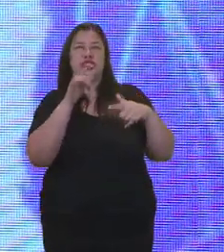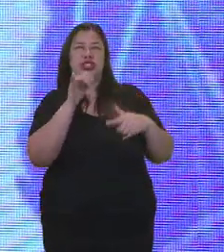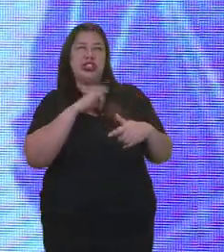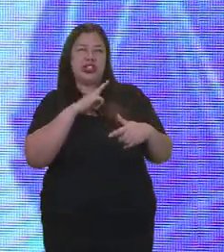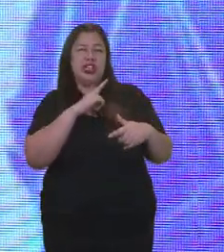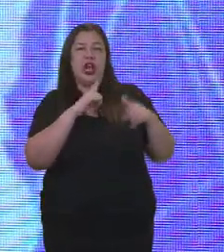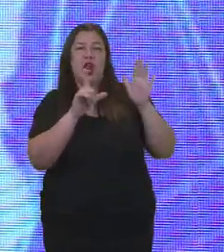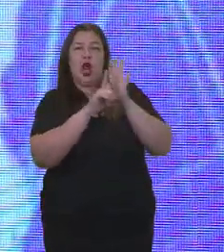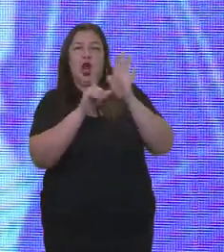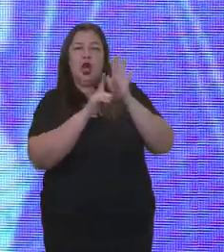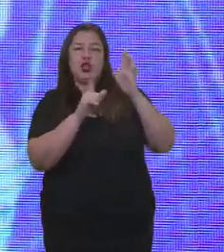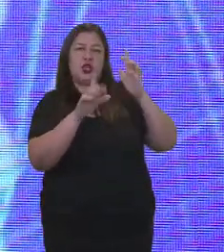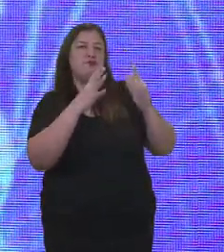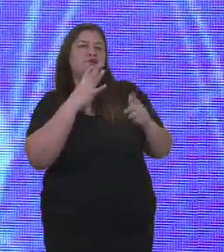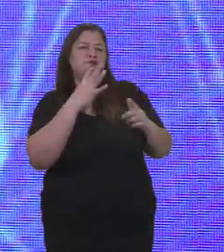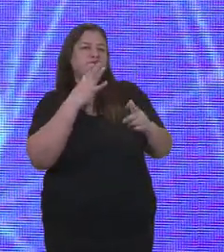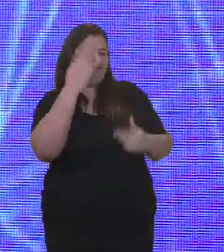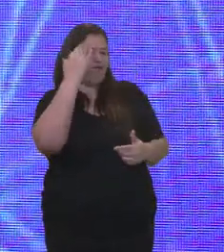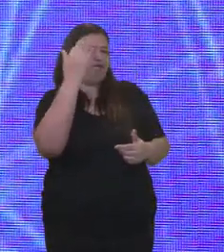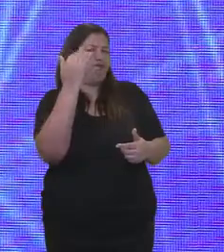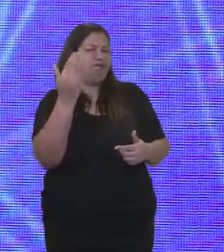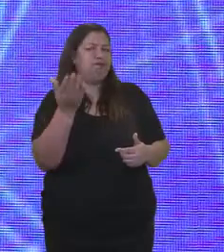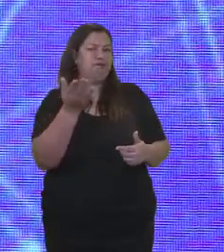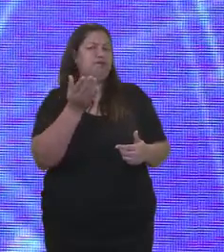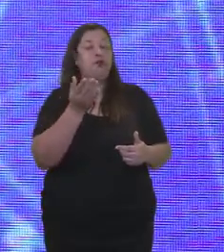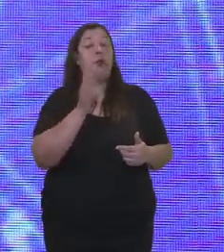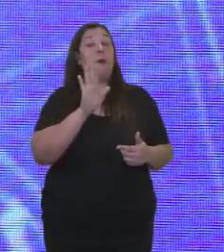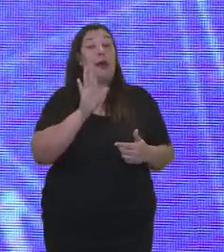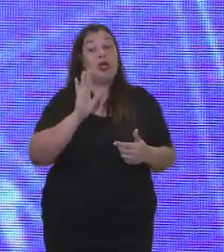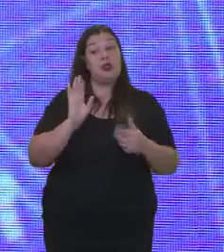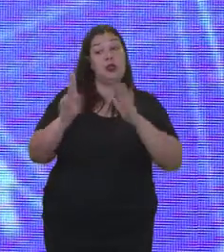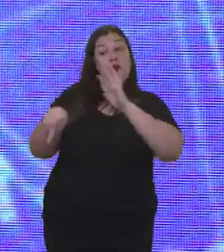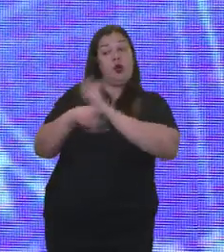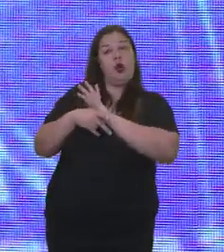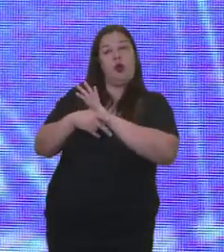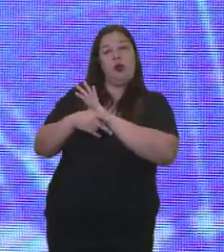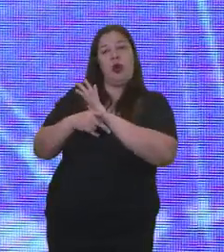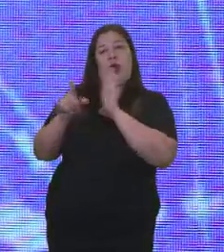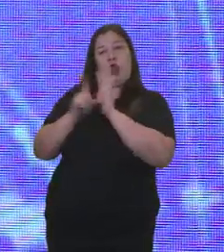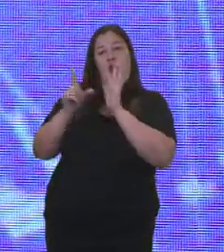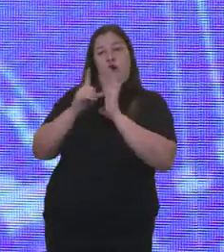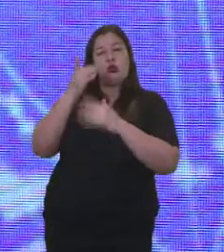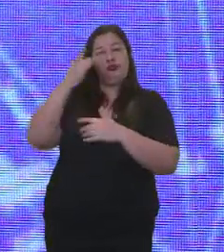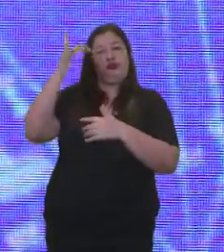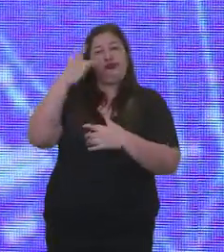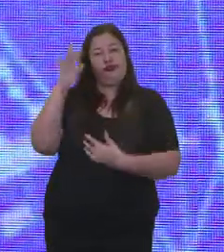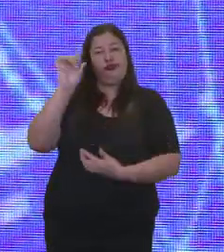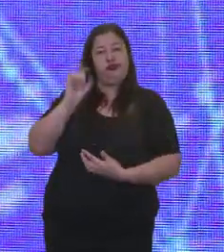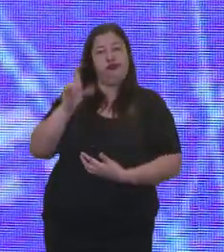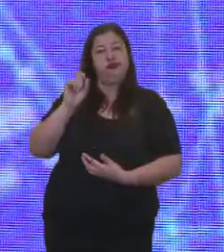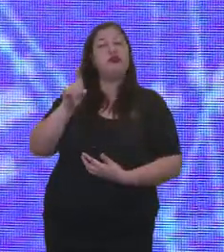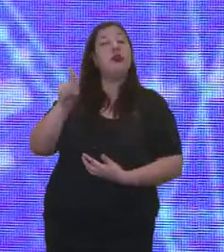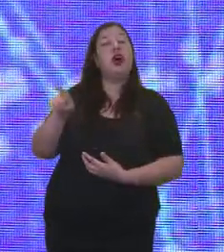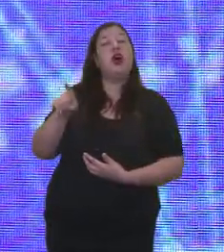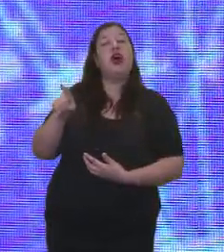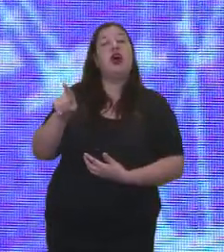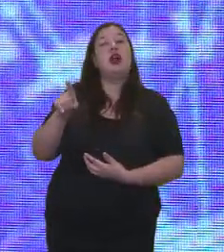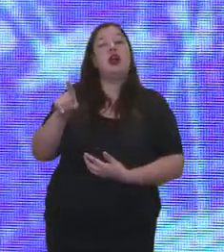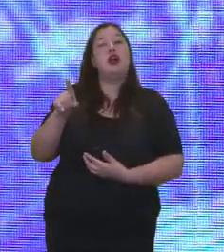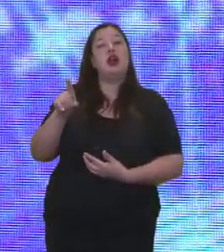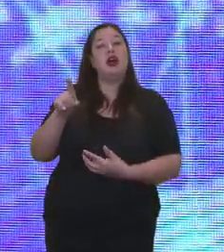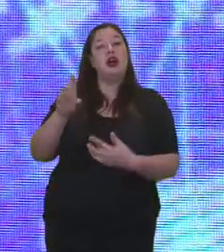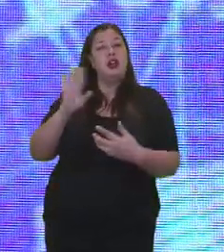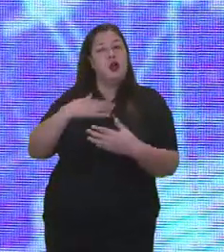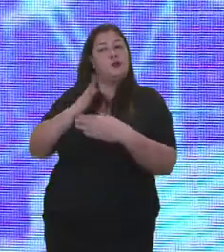still Tiffany was still the underdog. So I put Tiffany in a